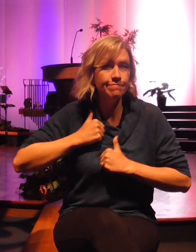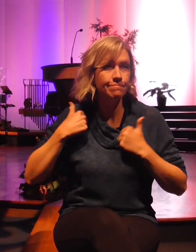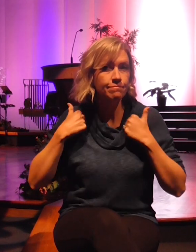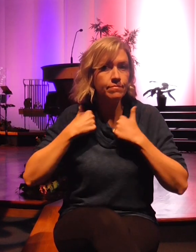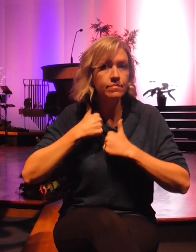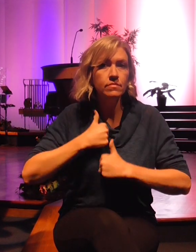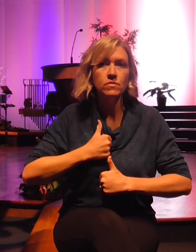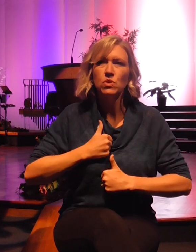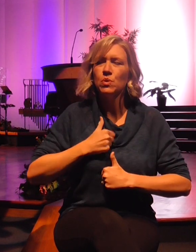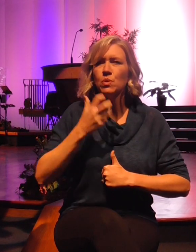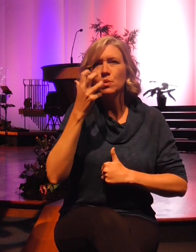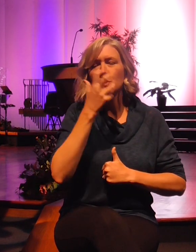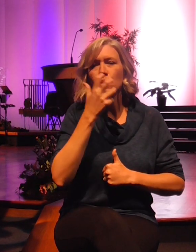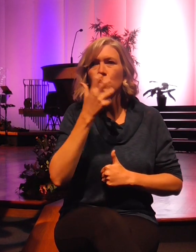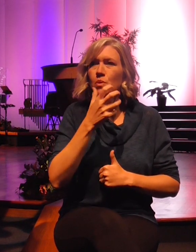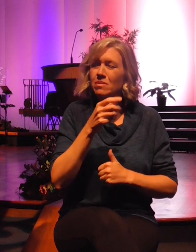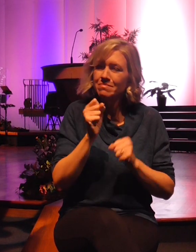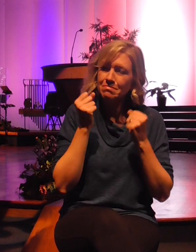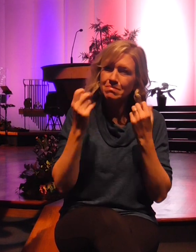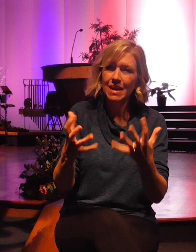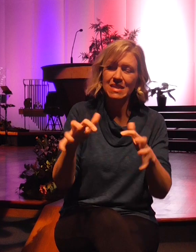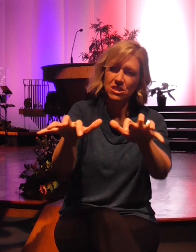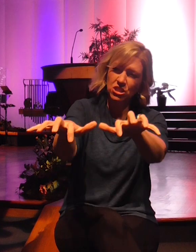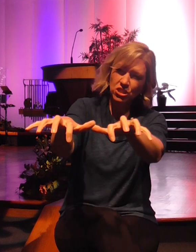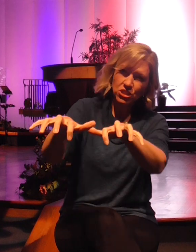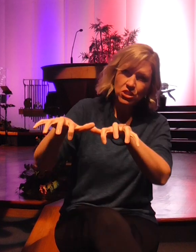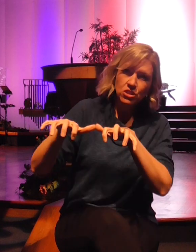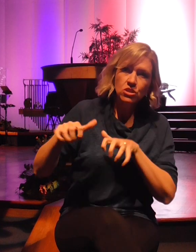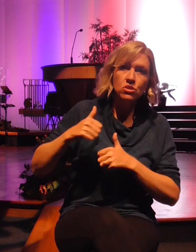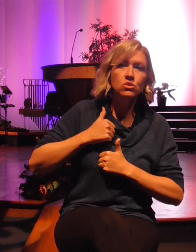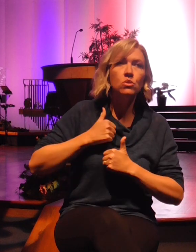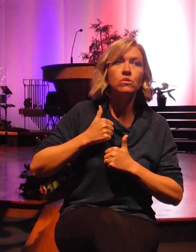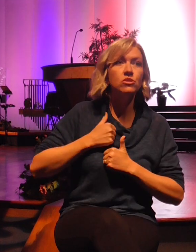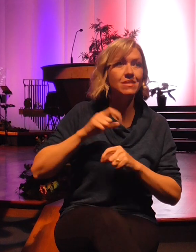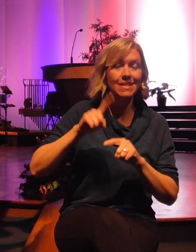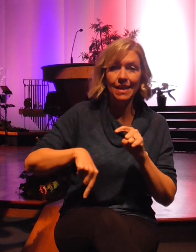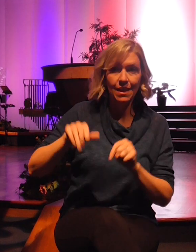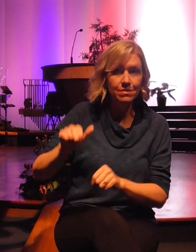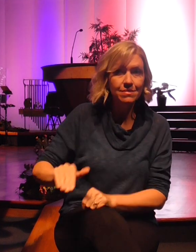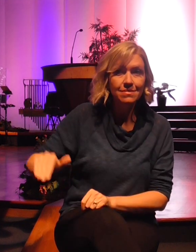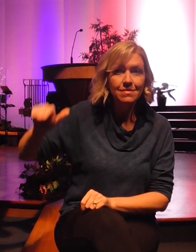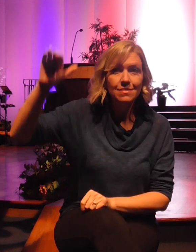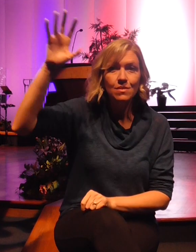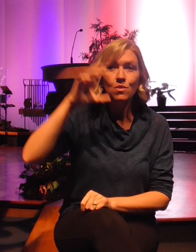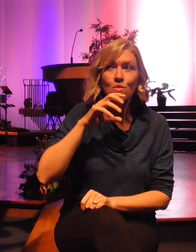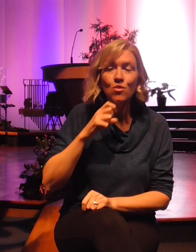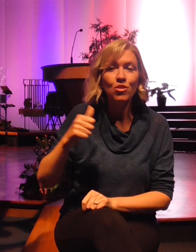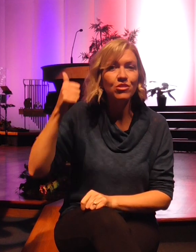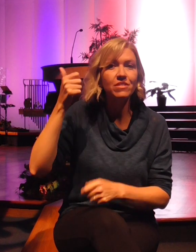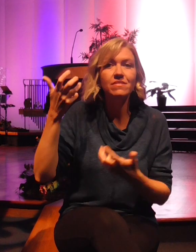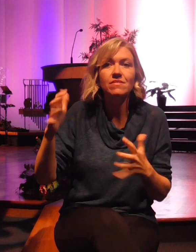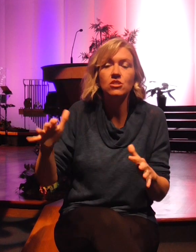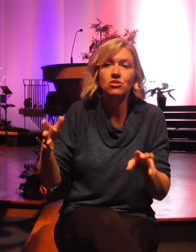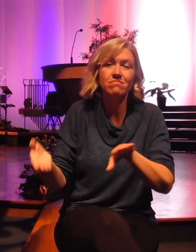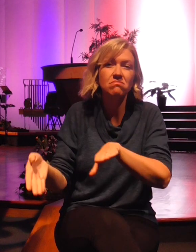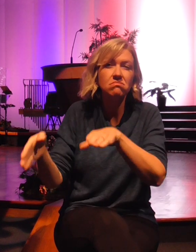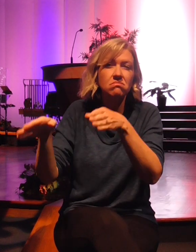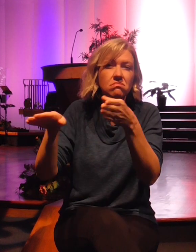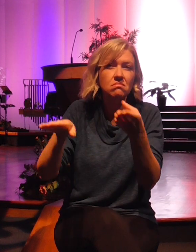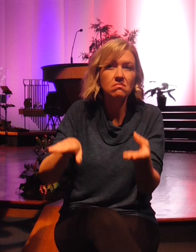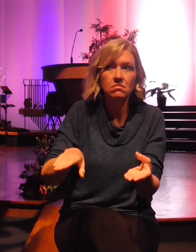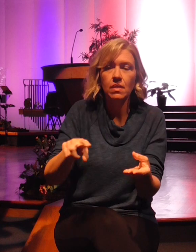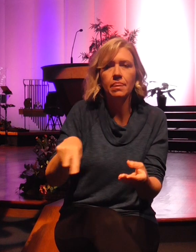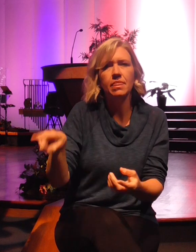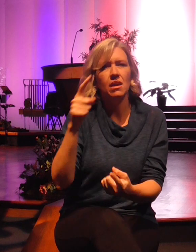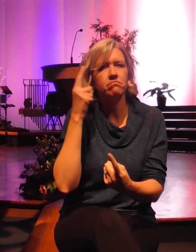All the great soldiers that cannot get older been asking